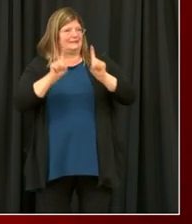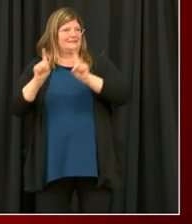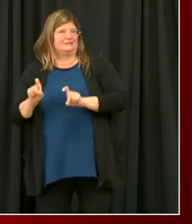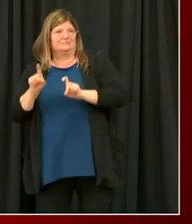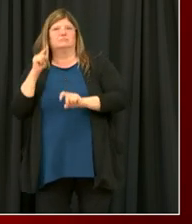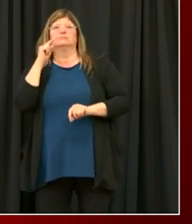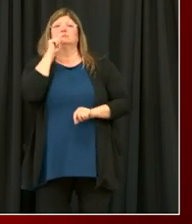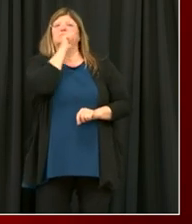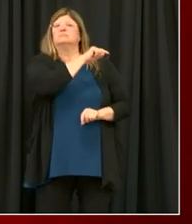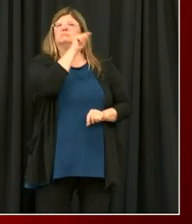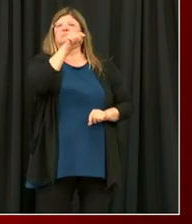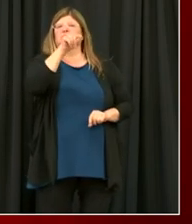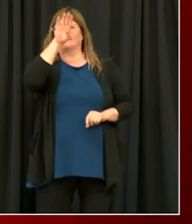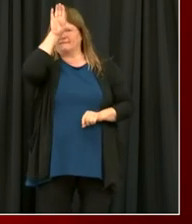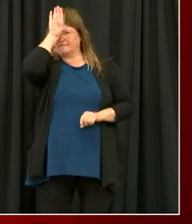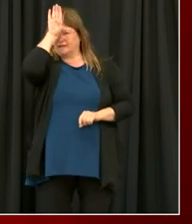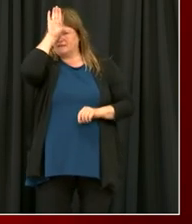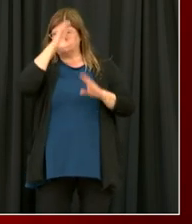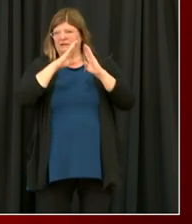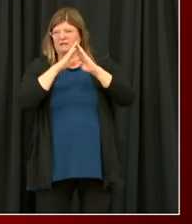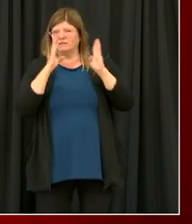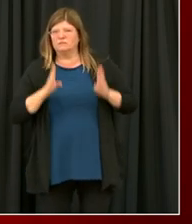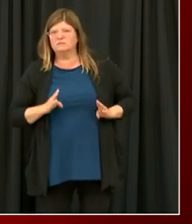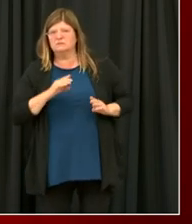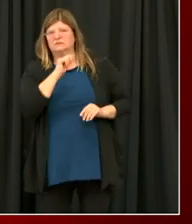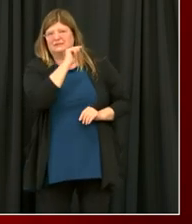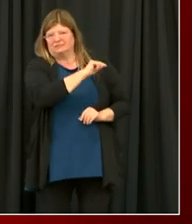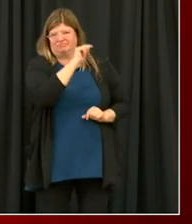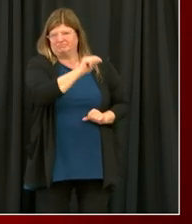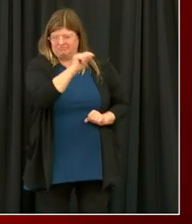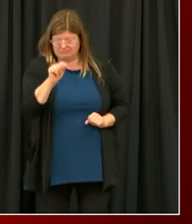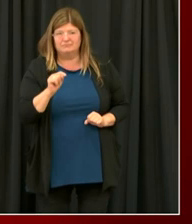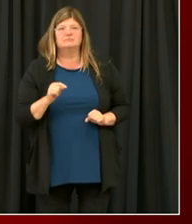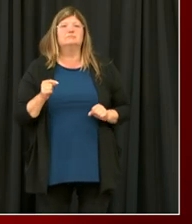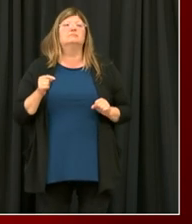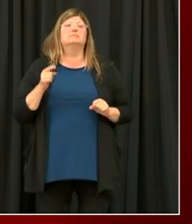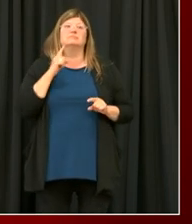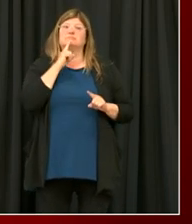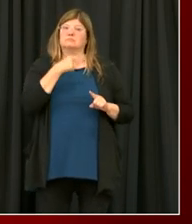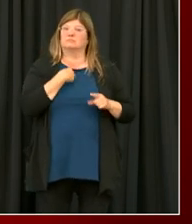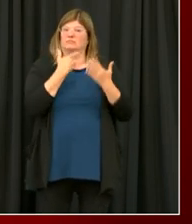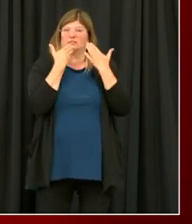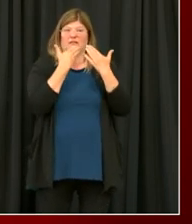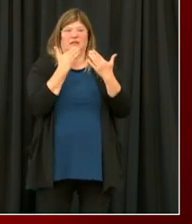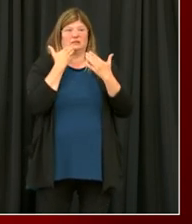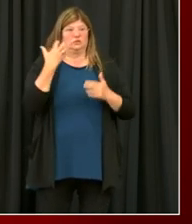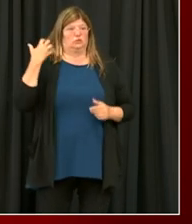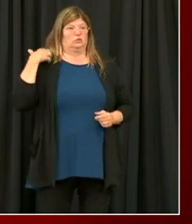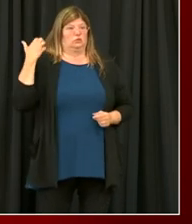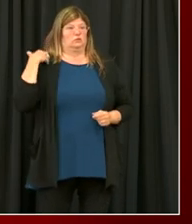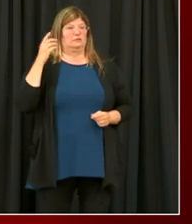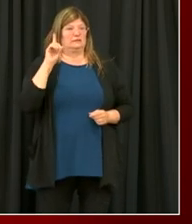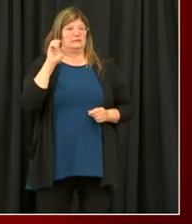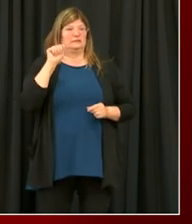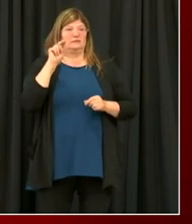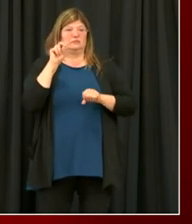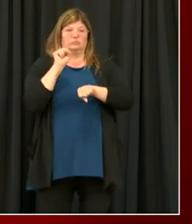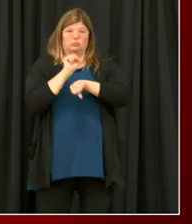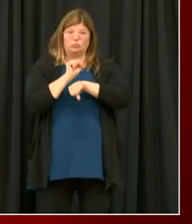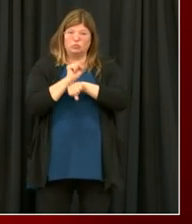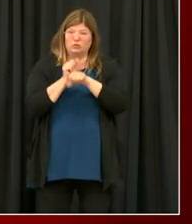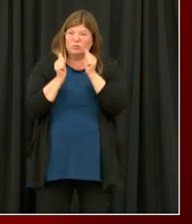the district. I want to thank Chief Dean for working with DC Health and with EOC and